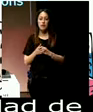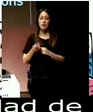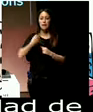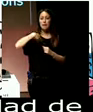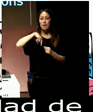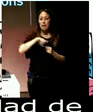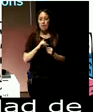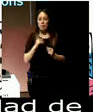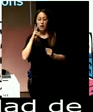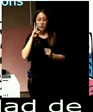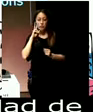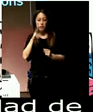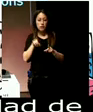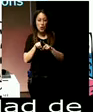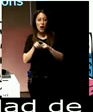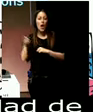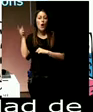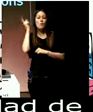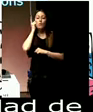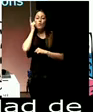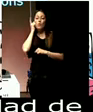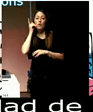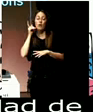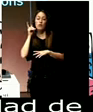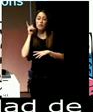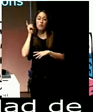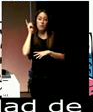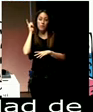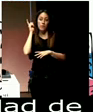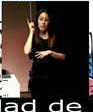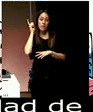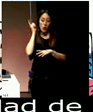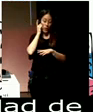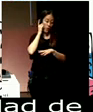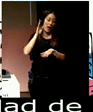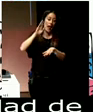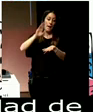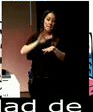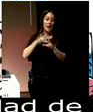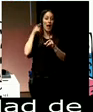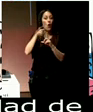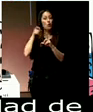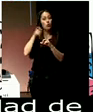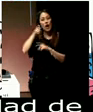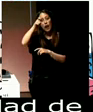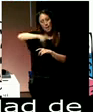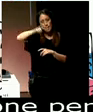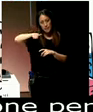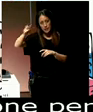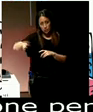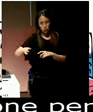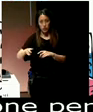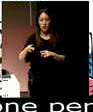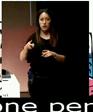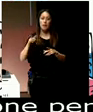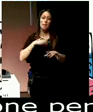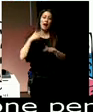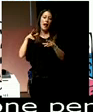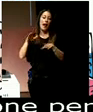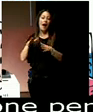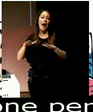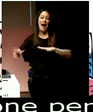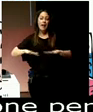Group. Our view is mobile for good, to put mobile